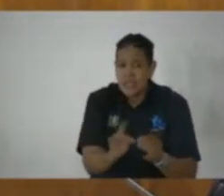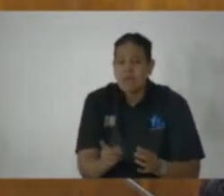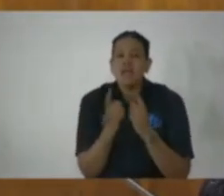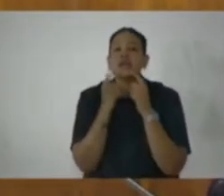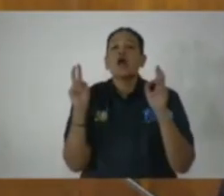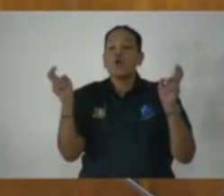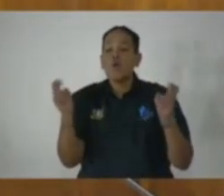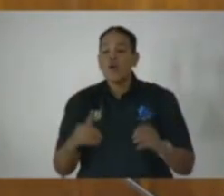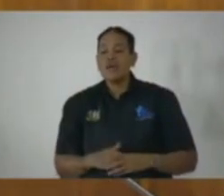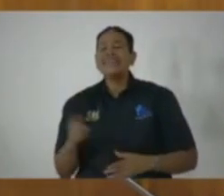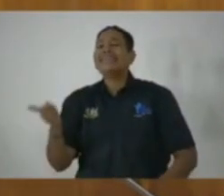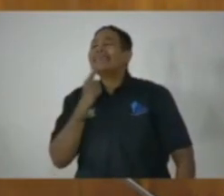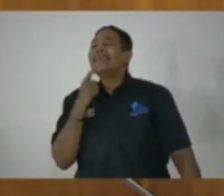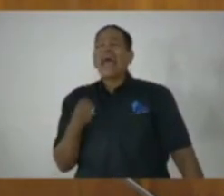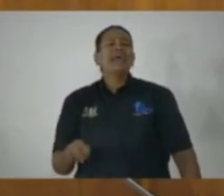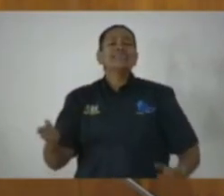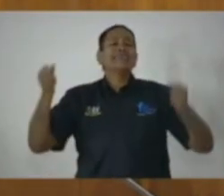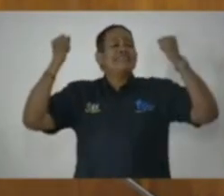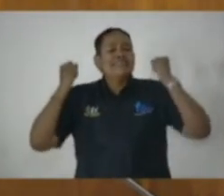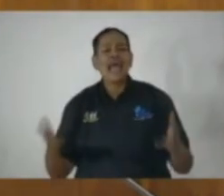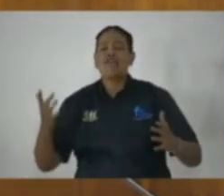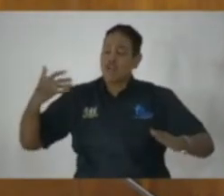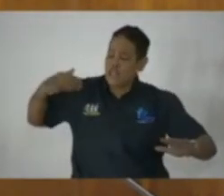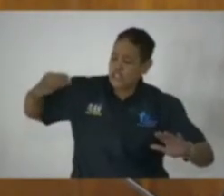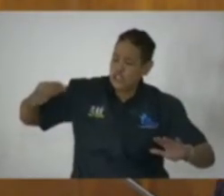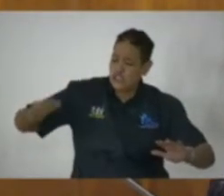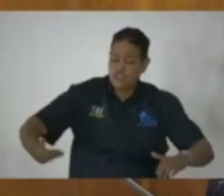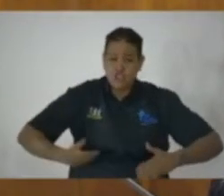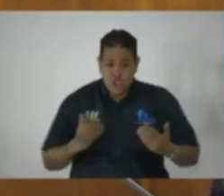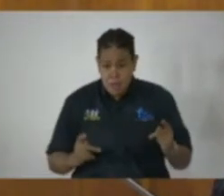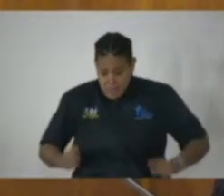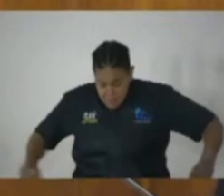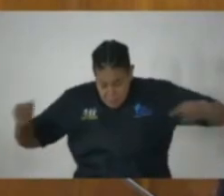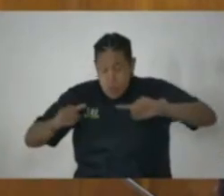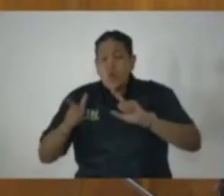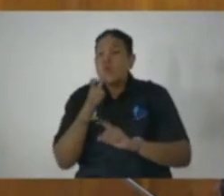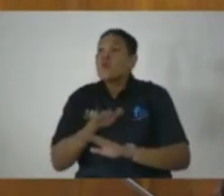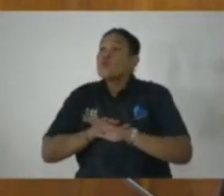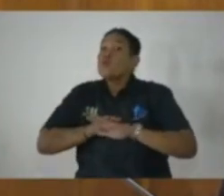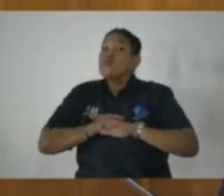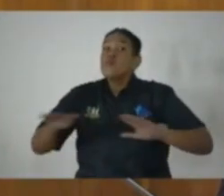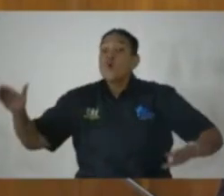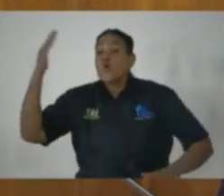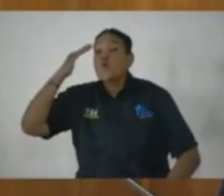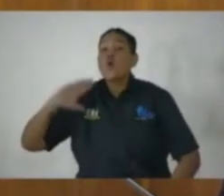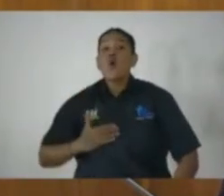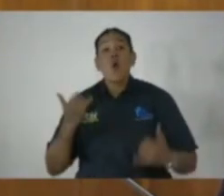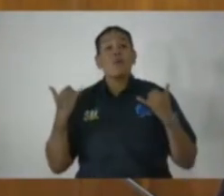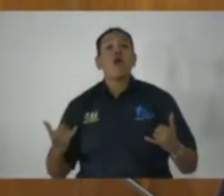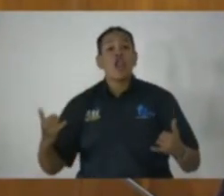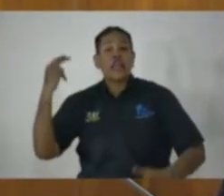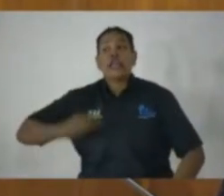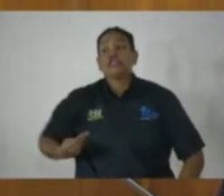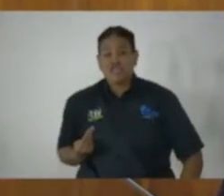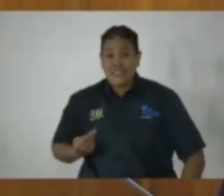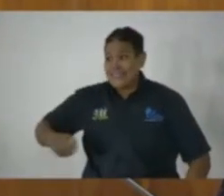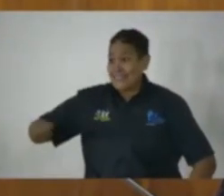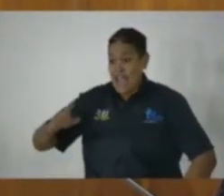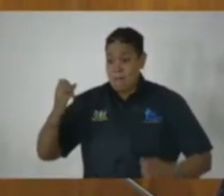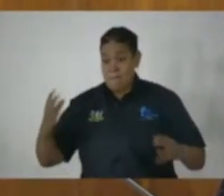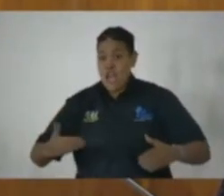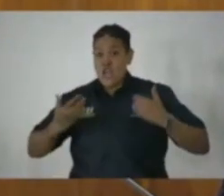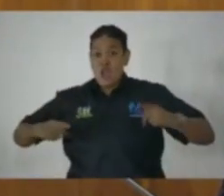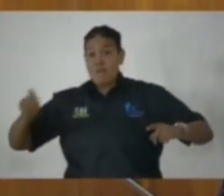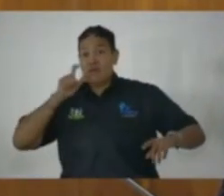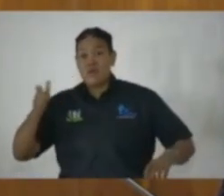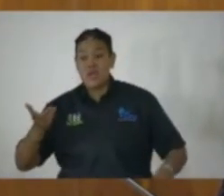quote, he said, there are several generations of young people who do not know our modern history. There are generations